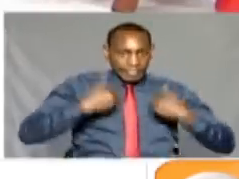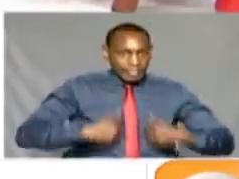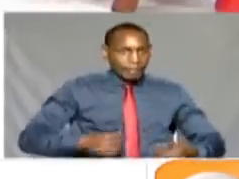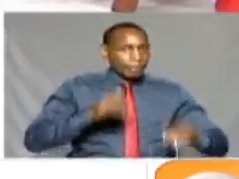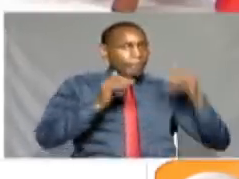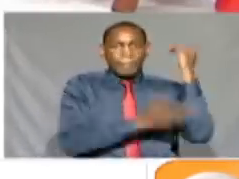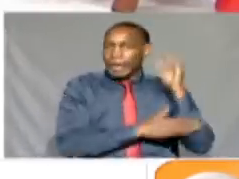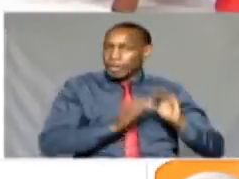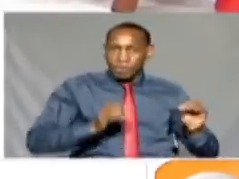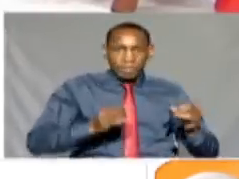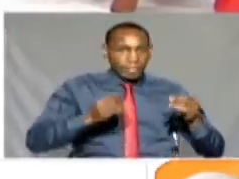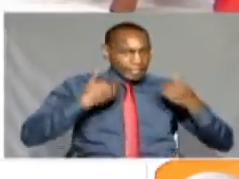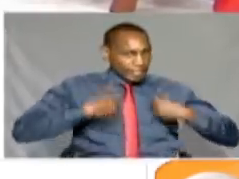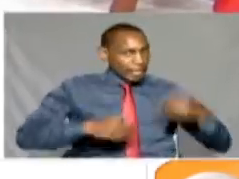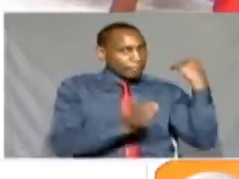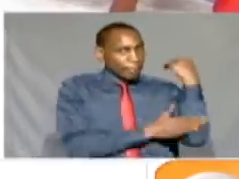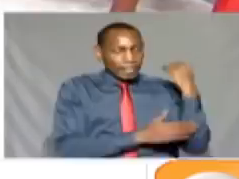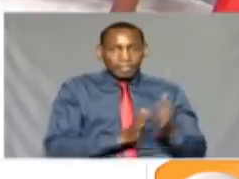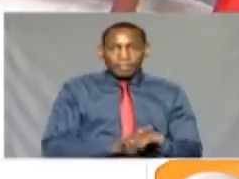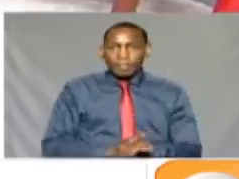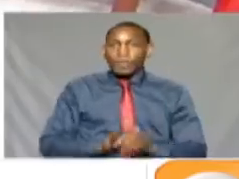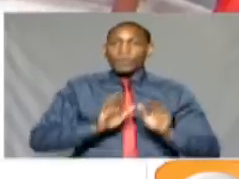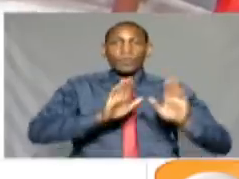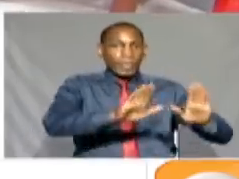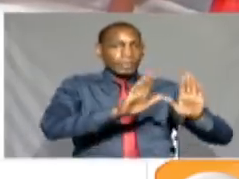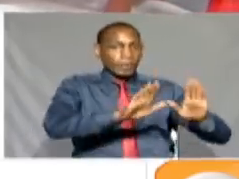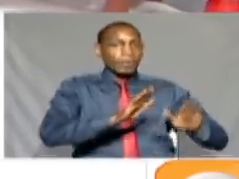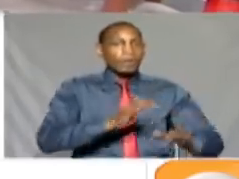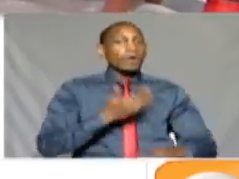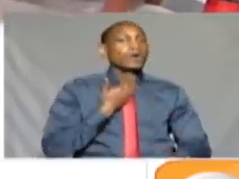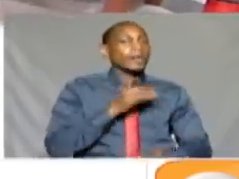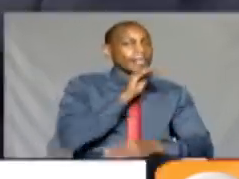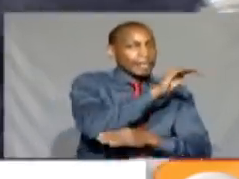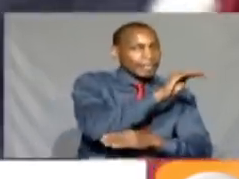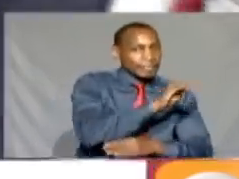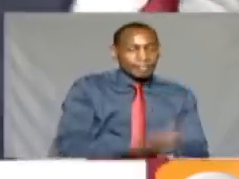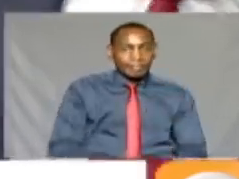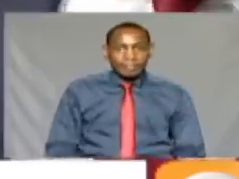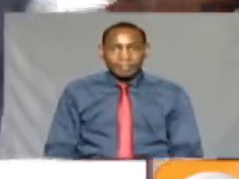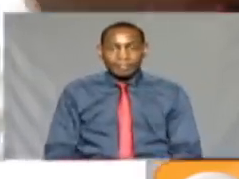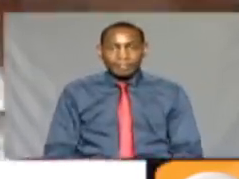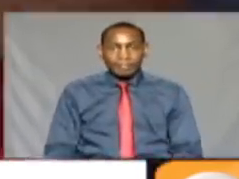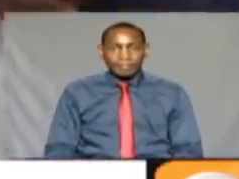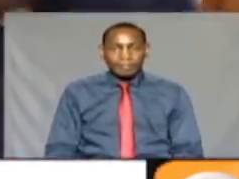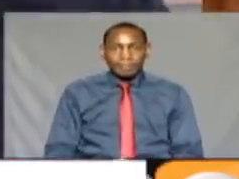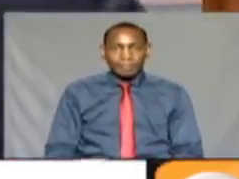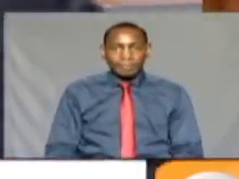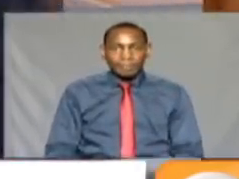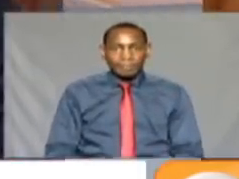Kwani mimi kuwa mbaya? Ah, mimi sijaongea. No, Jeff, hold on. Let me ask you. No.